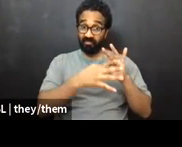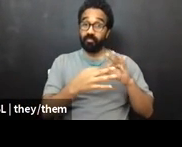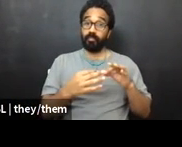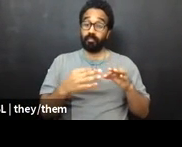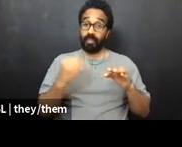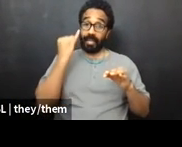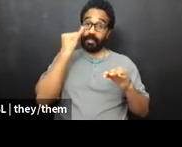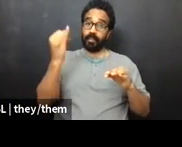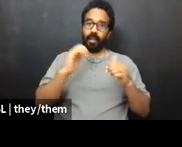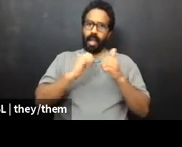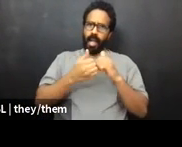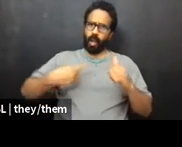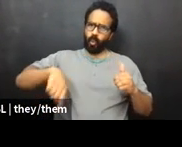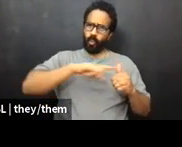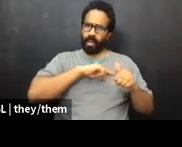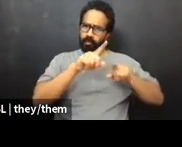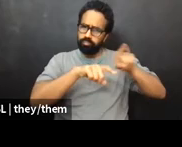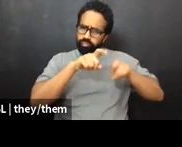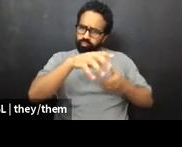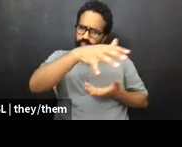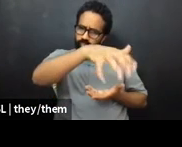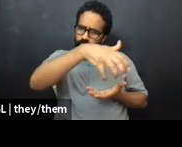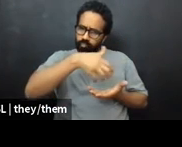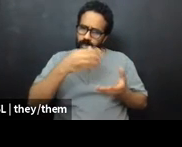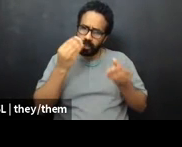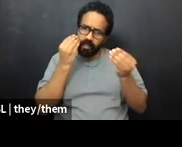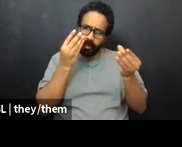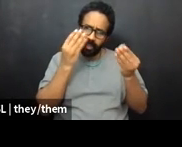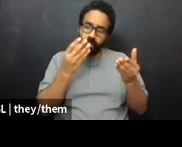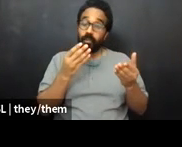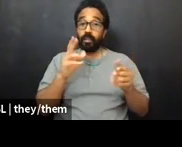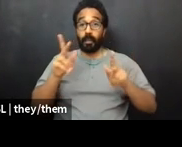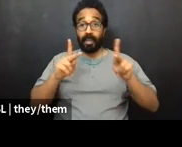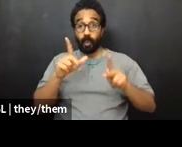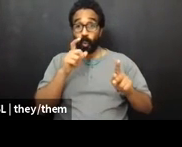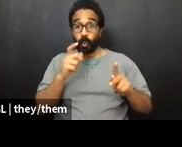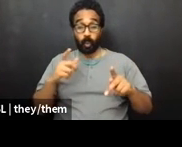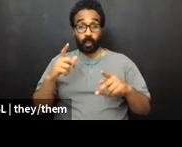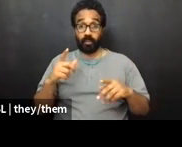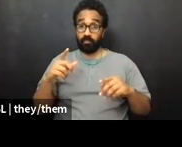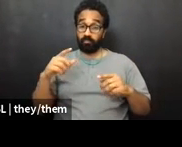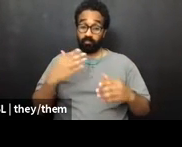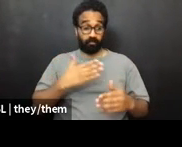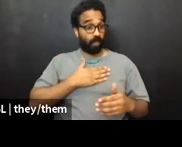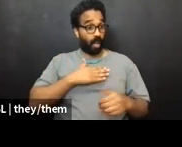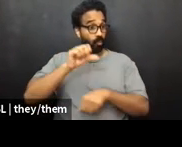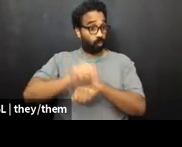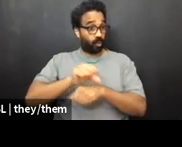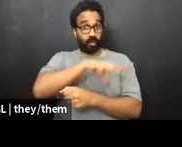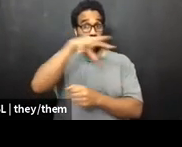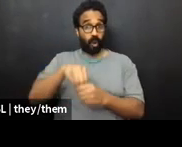and how we can, especially for those who use questioning as part of their profession and just who they are as a